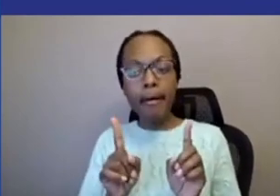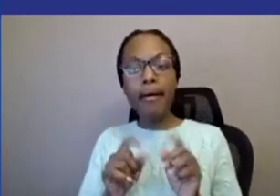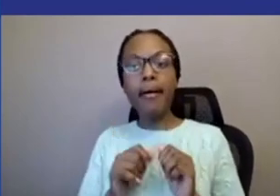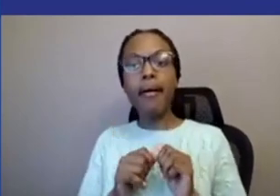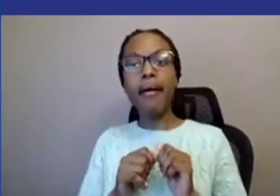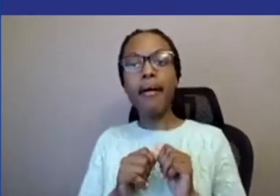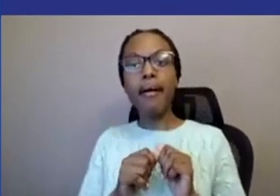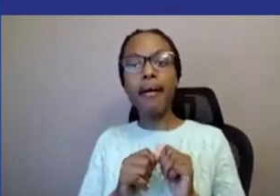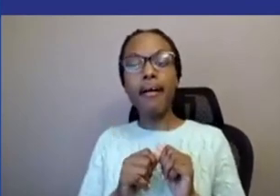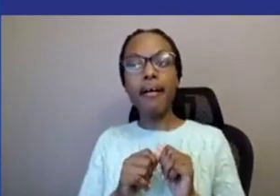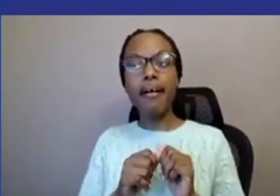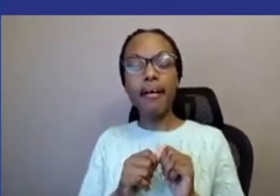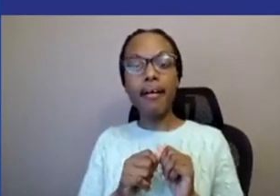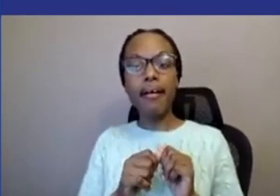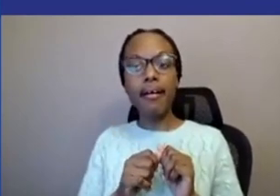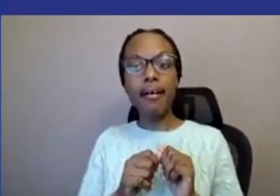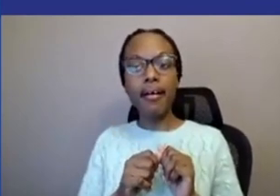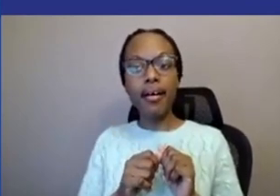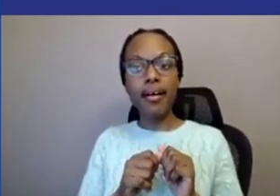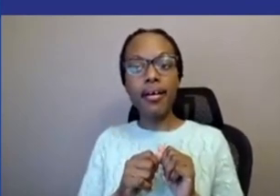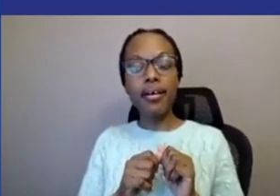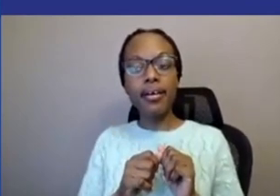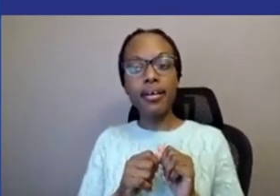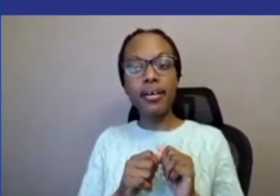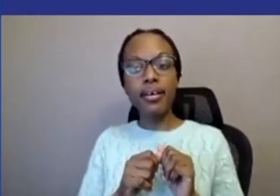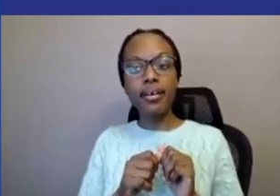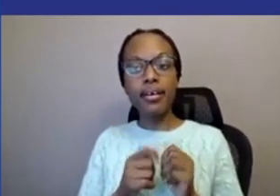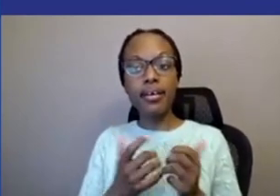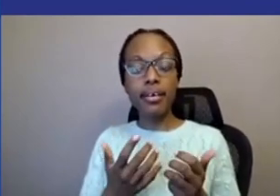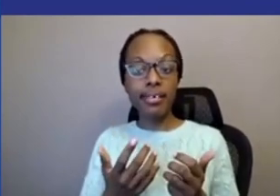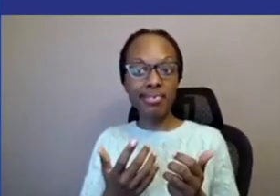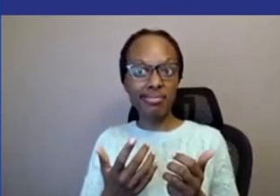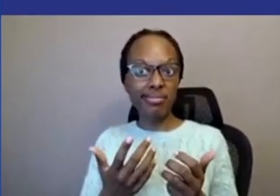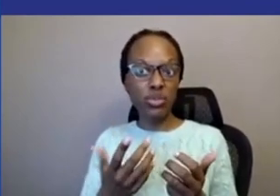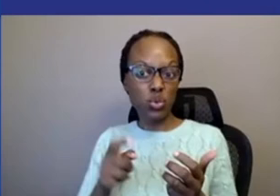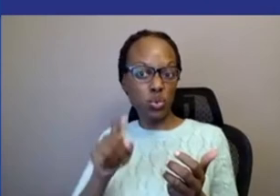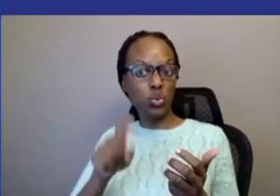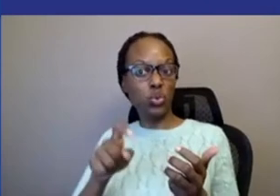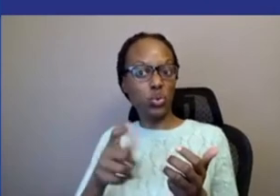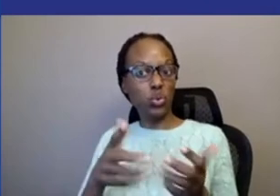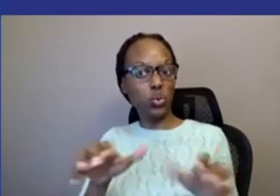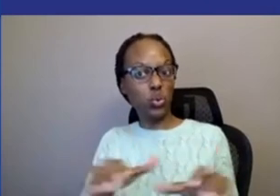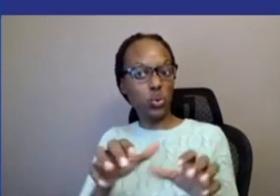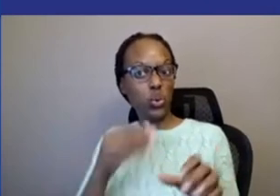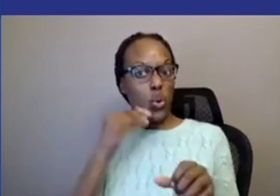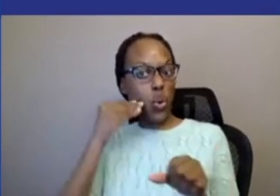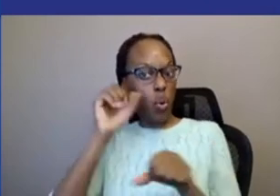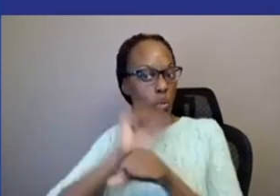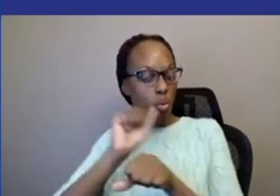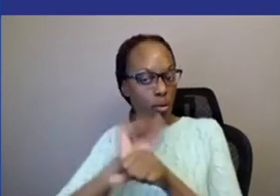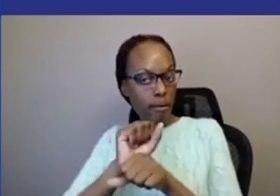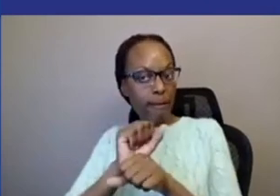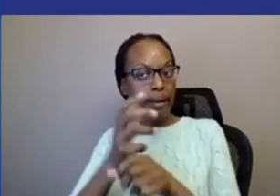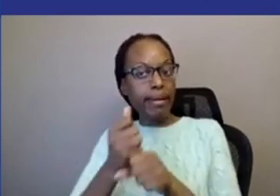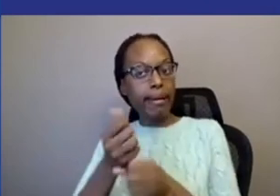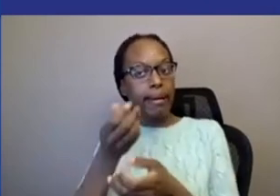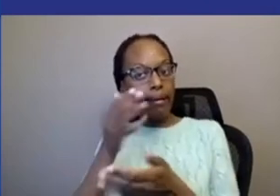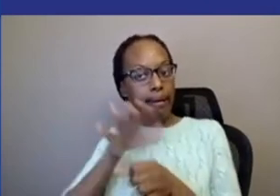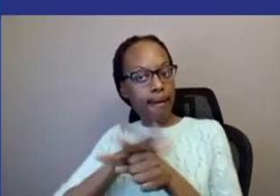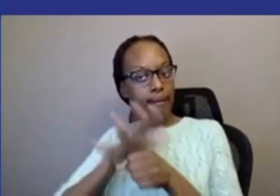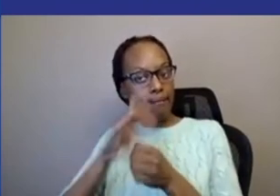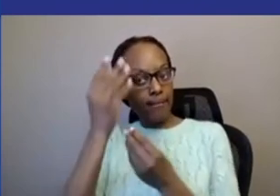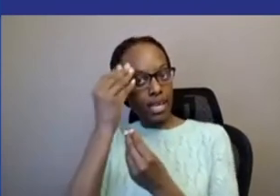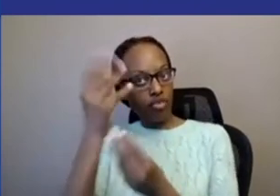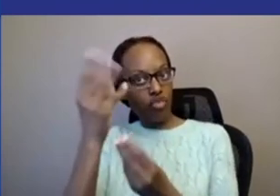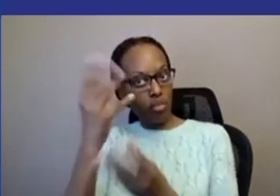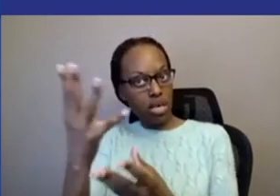I would want to do my homework and get the information that I would need so that it was something that was